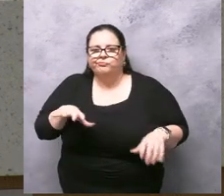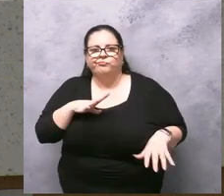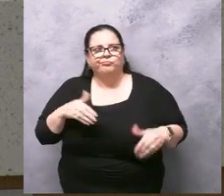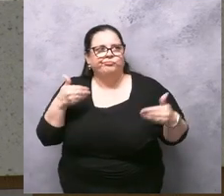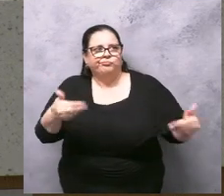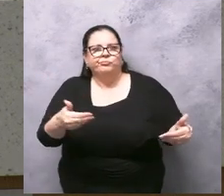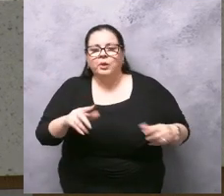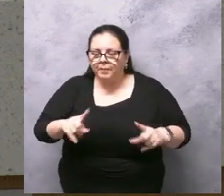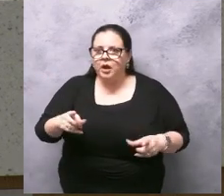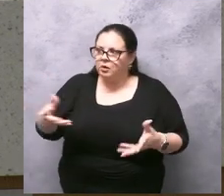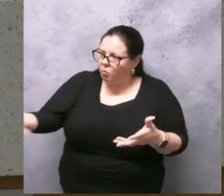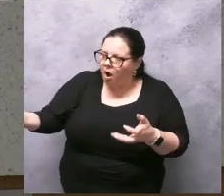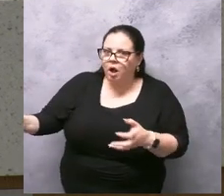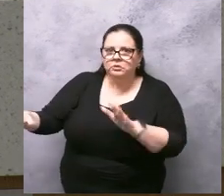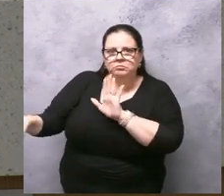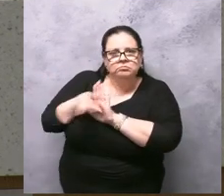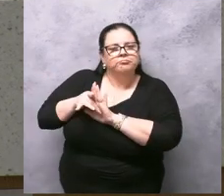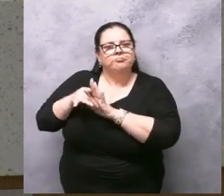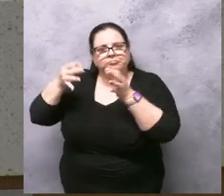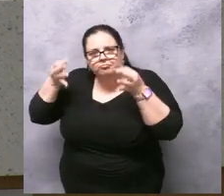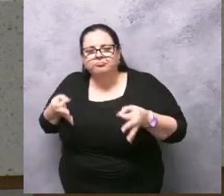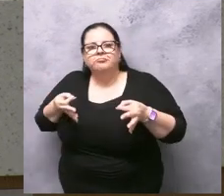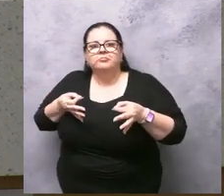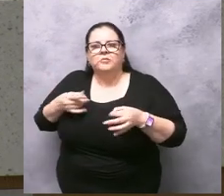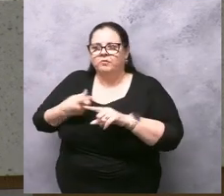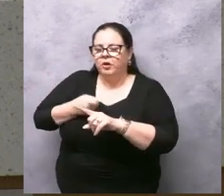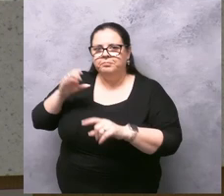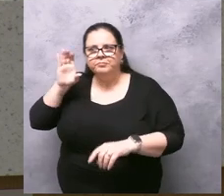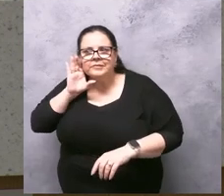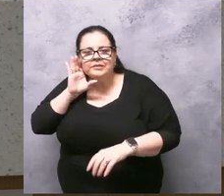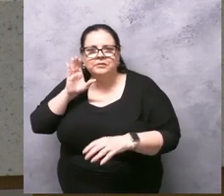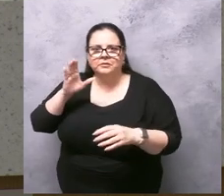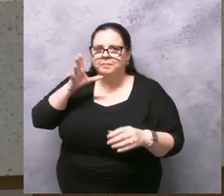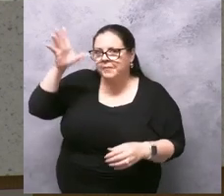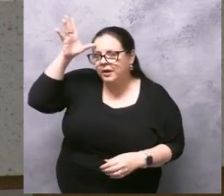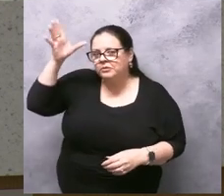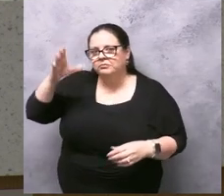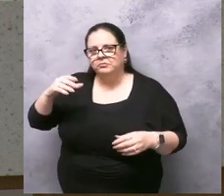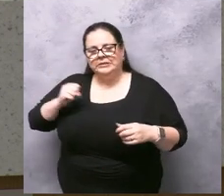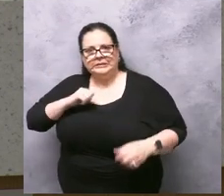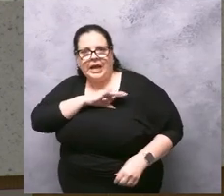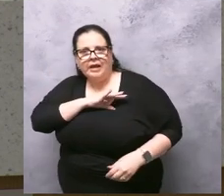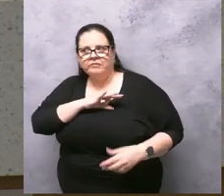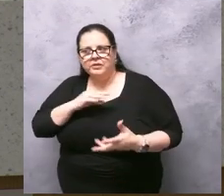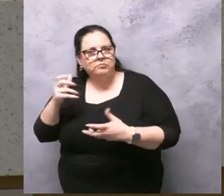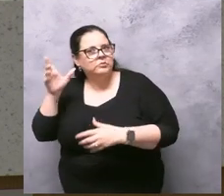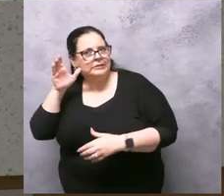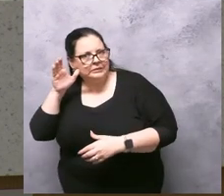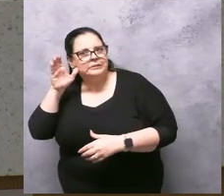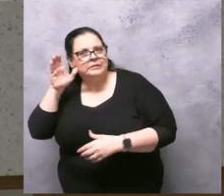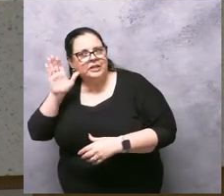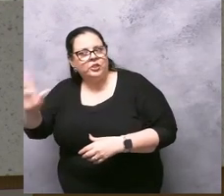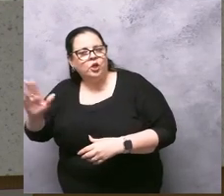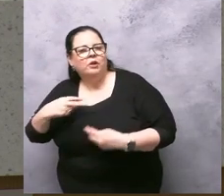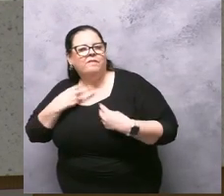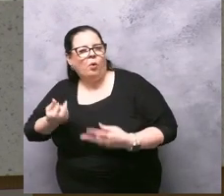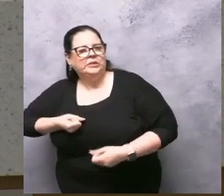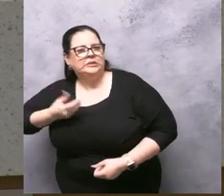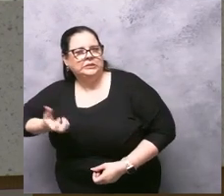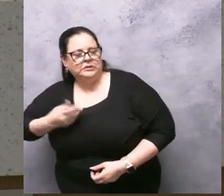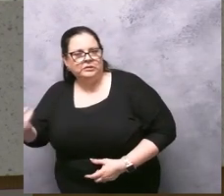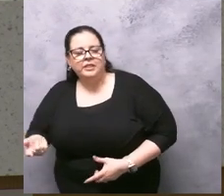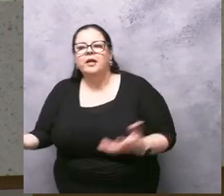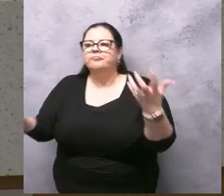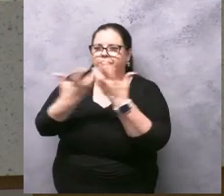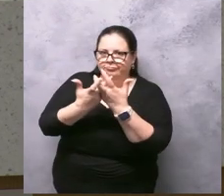hear from what the people want, from our students, our parents, and our community, let's voice and match it to their values, and then go ahead about creating those